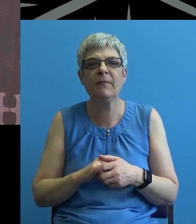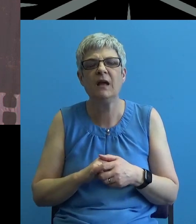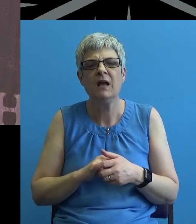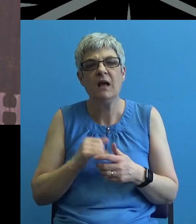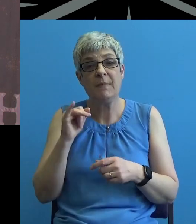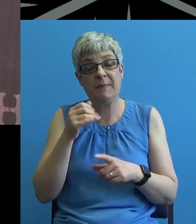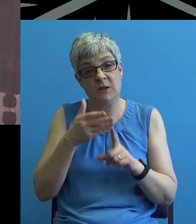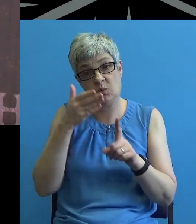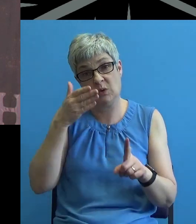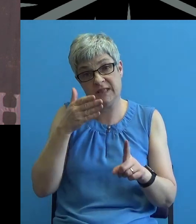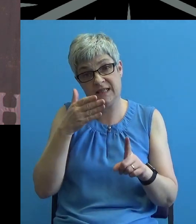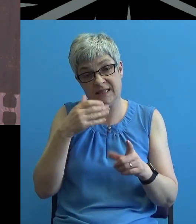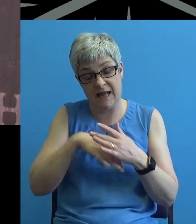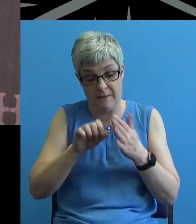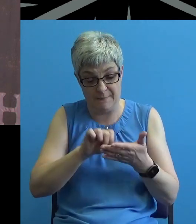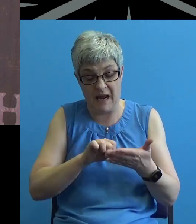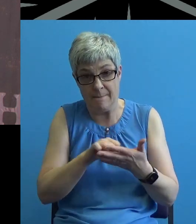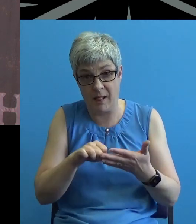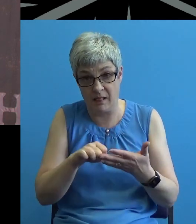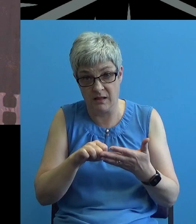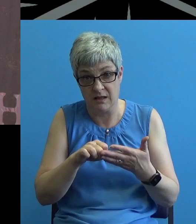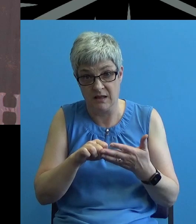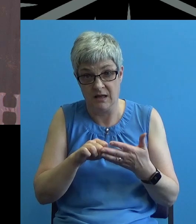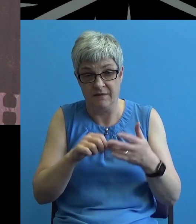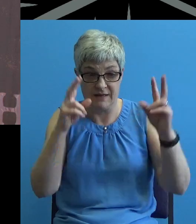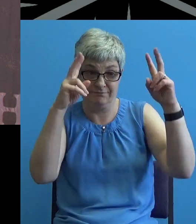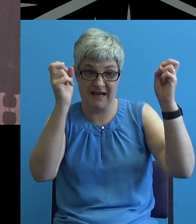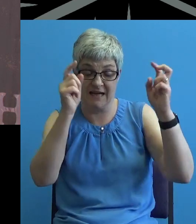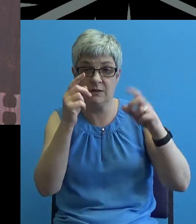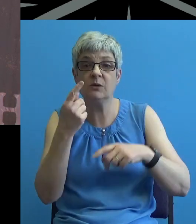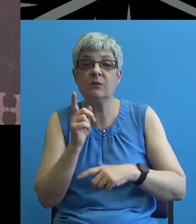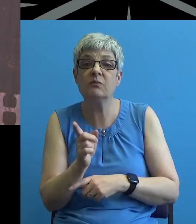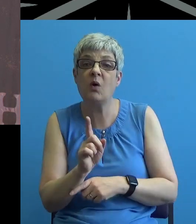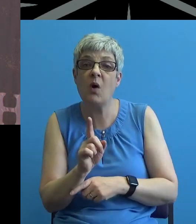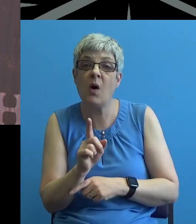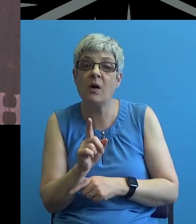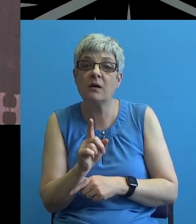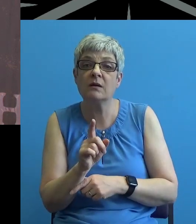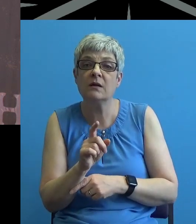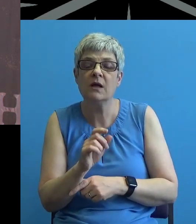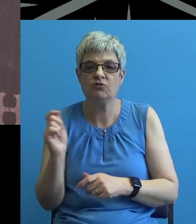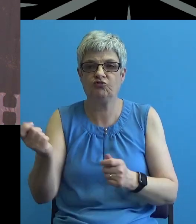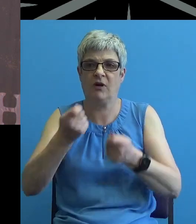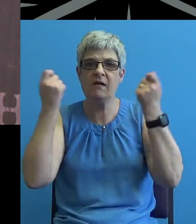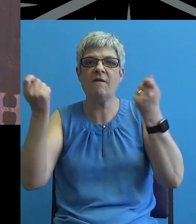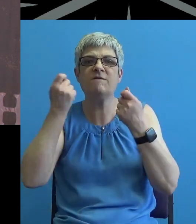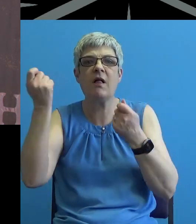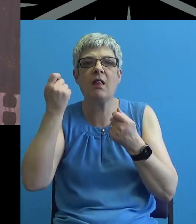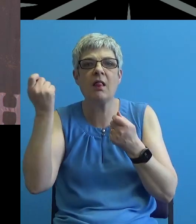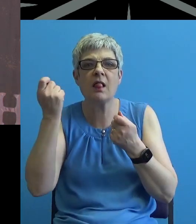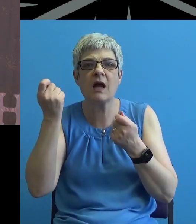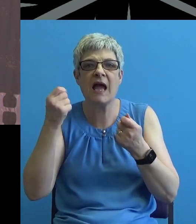You've probably noticed in your Bibles that this section is often called the triumphal